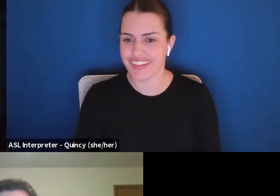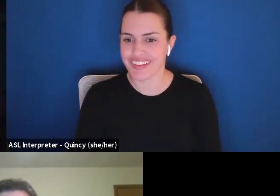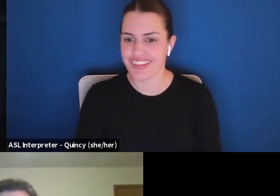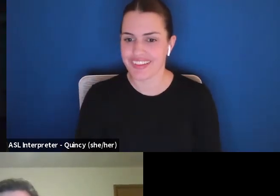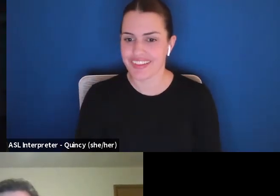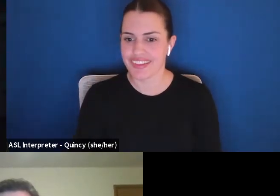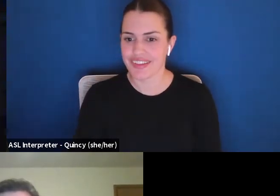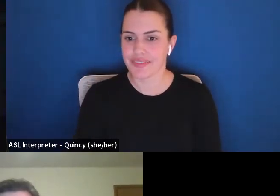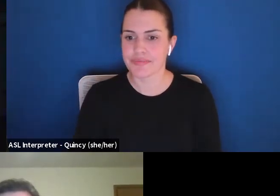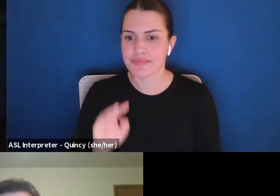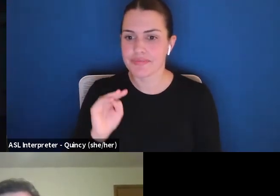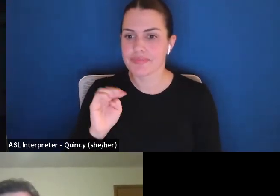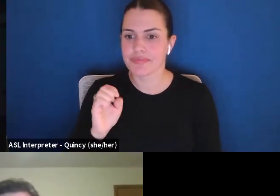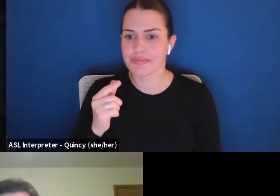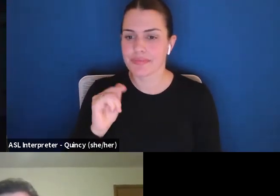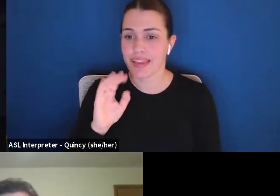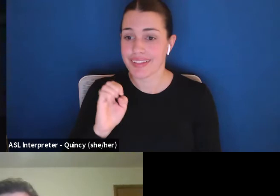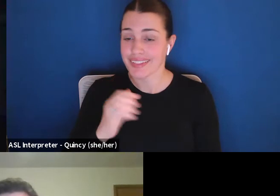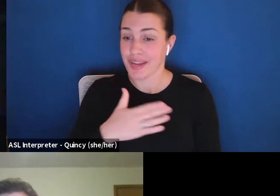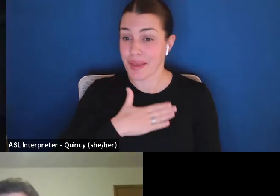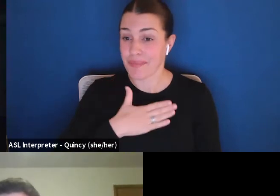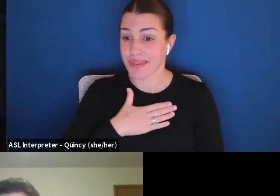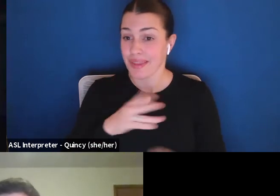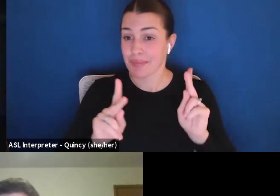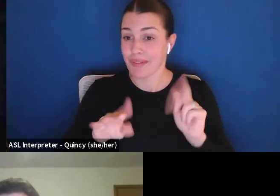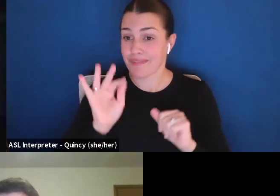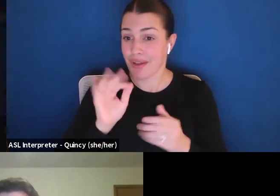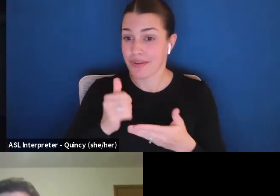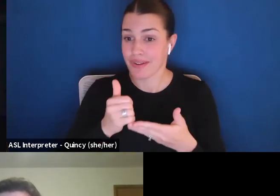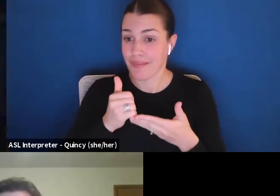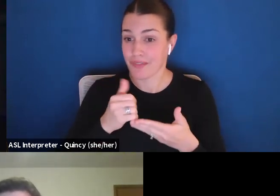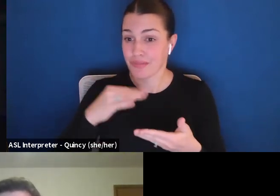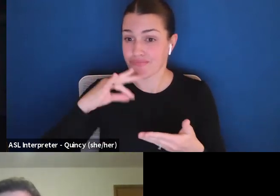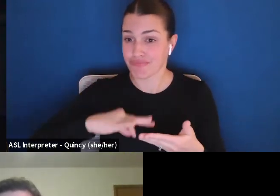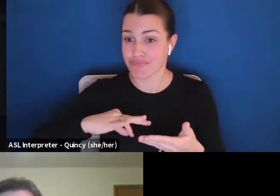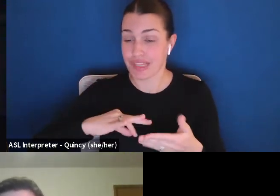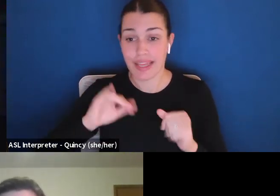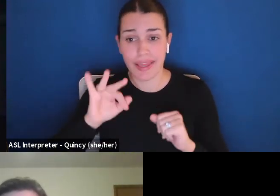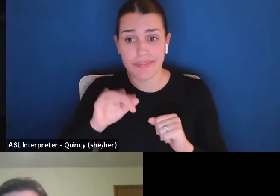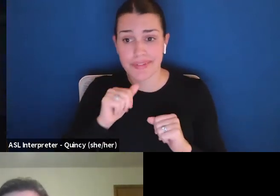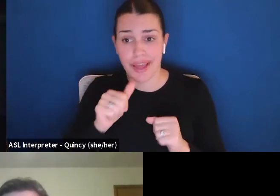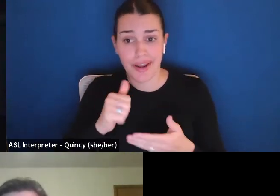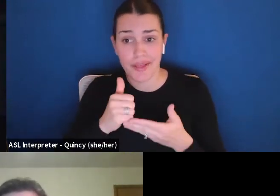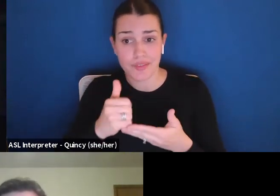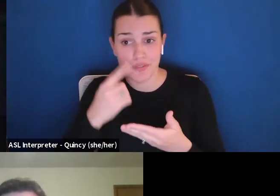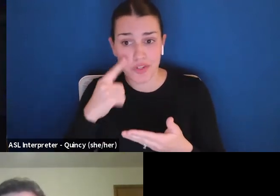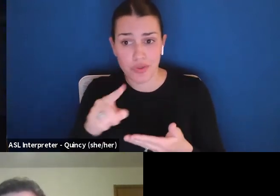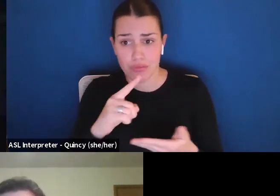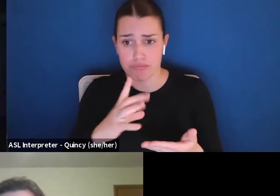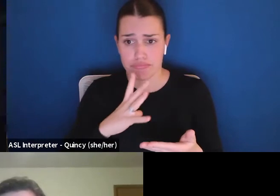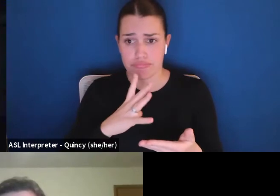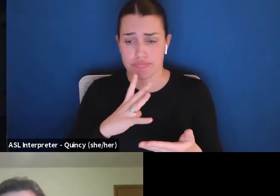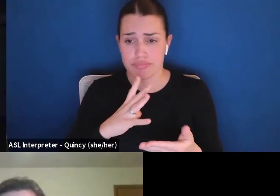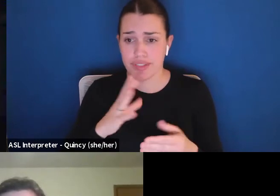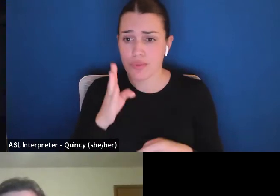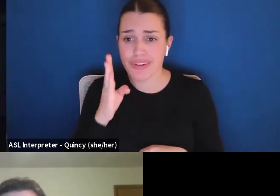So I'm glad that a lot of people found the activity helpful. And it's okay if you didn't find it helpful. You know, you never